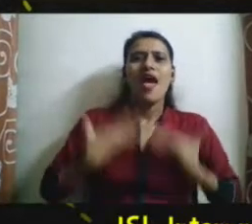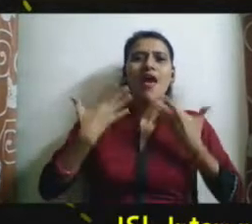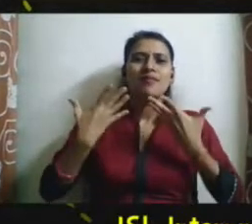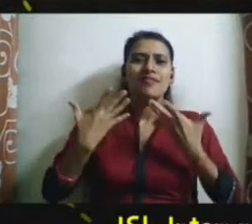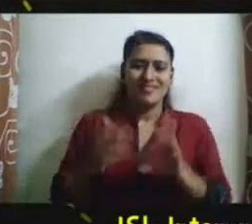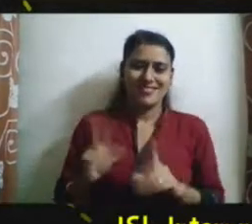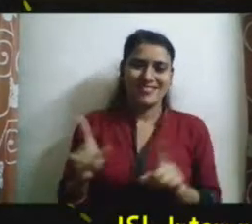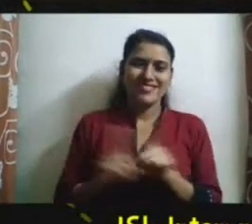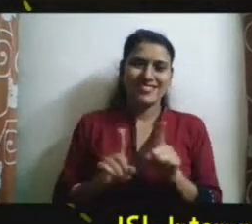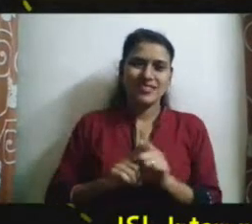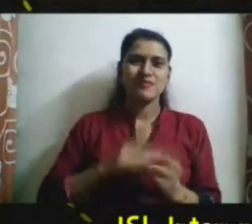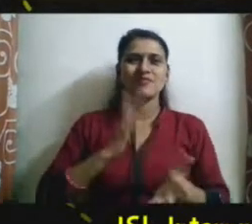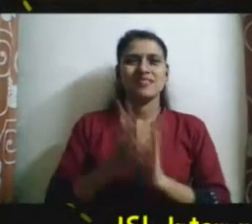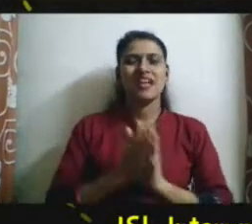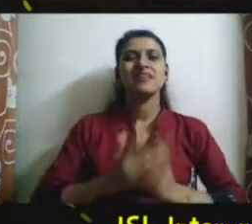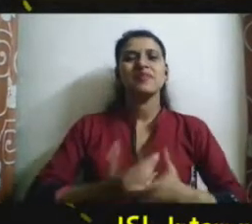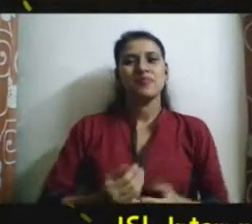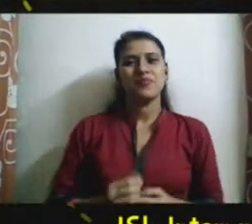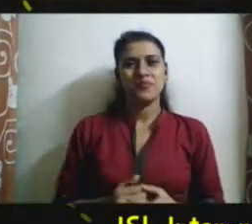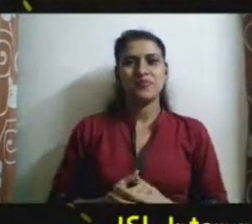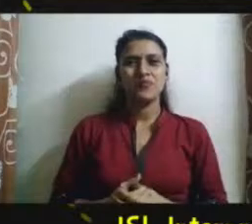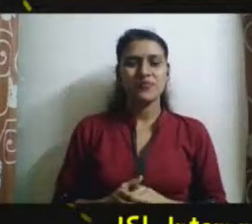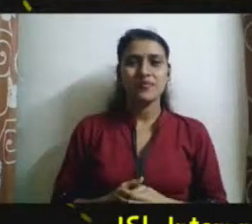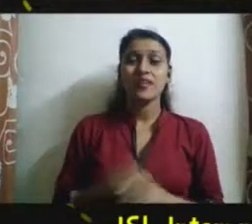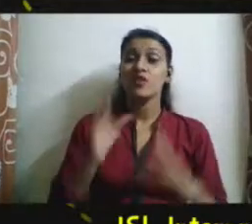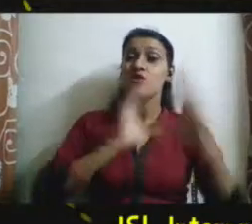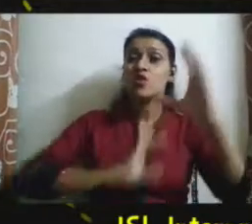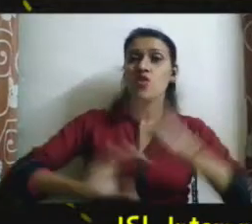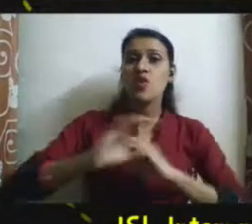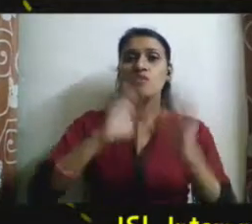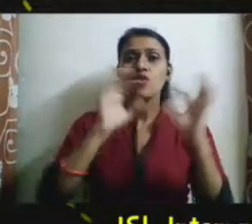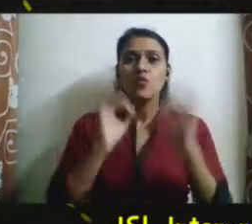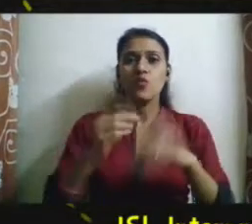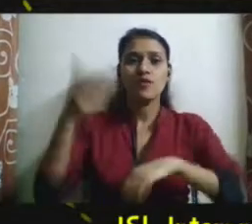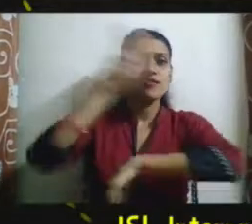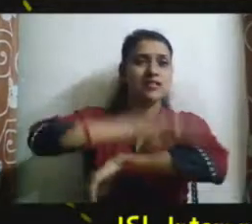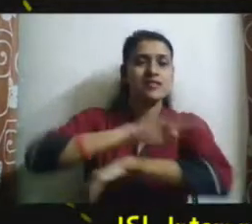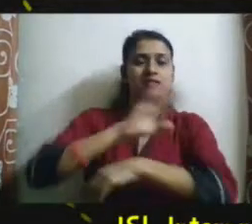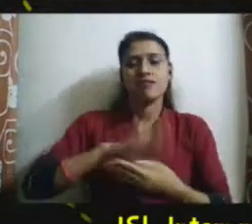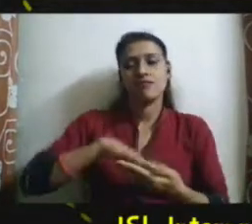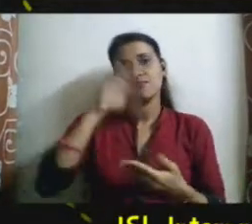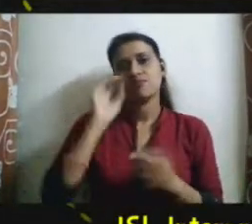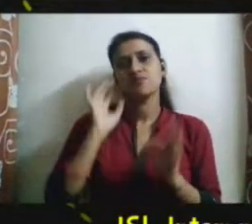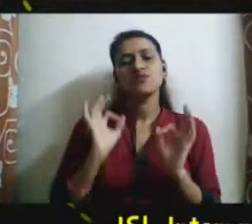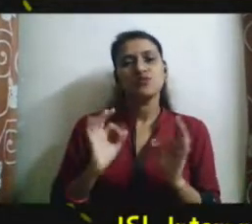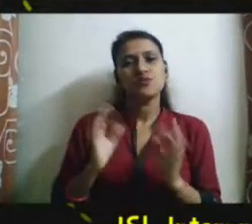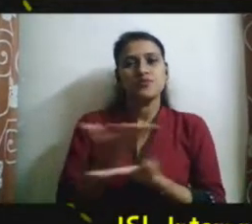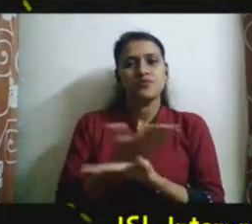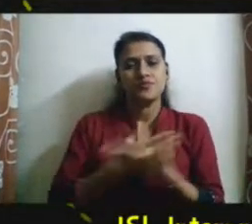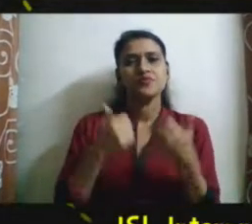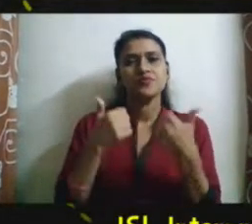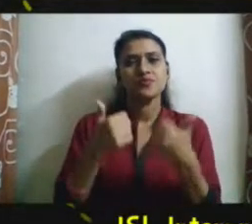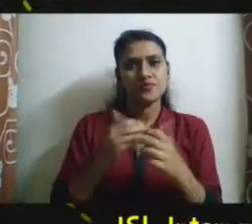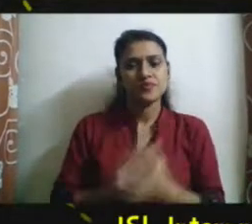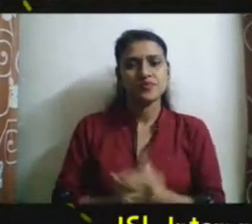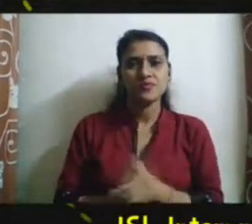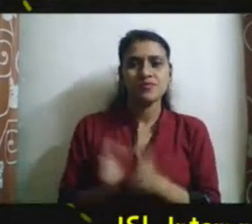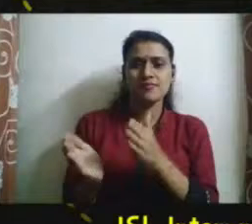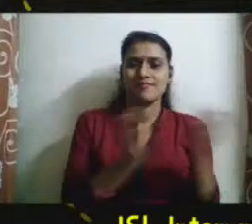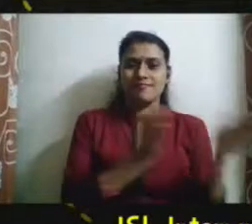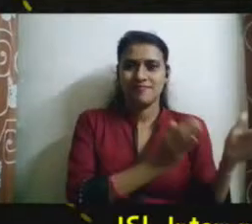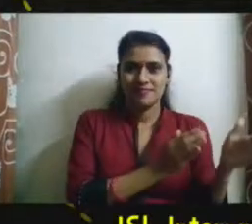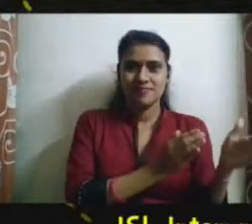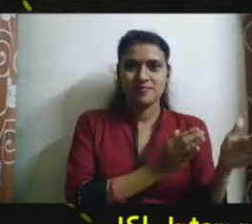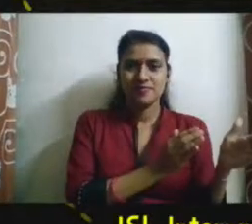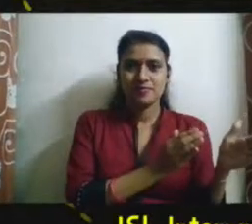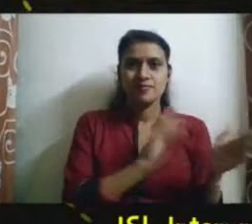this wonderful, exhilarating conference that we've had over the past 3 days. And apart from